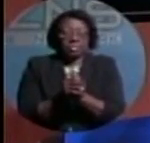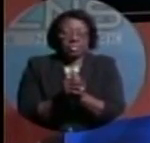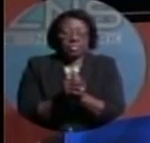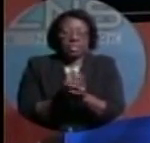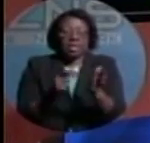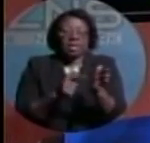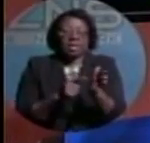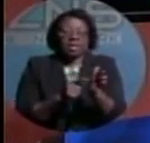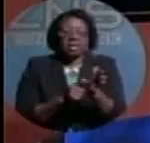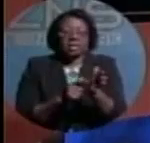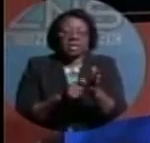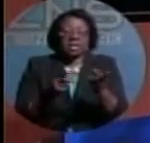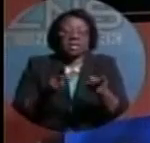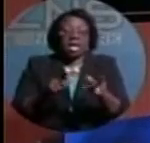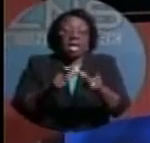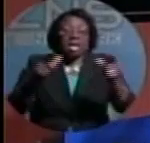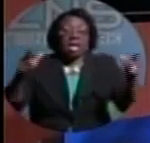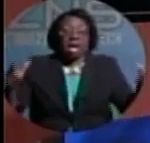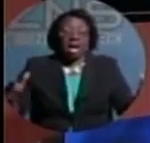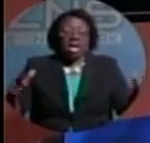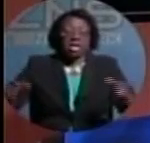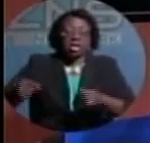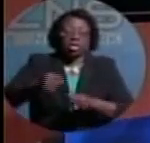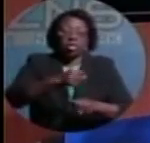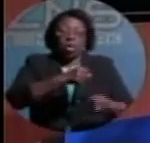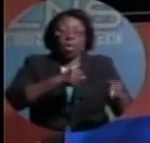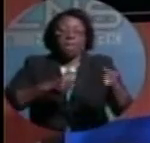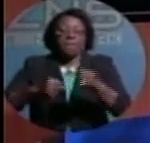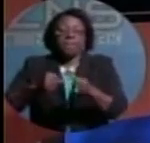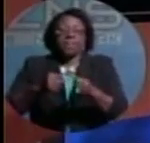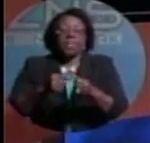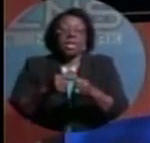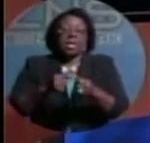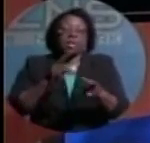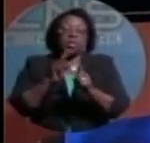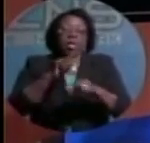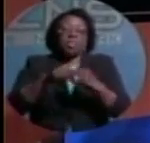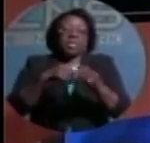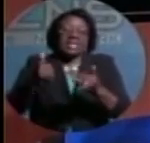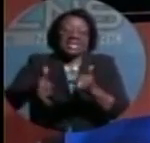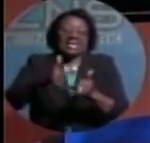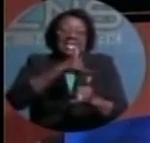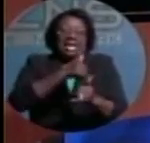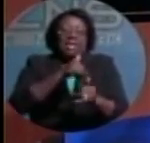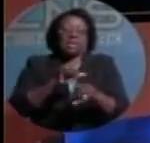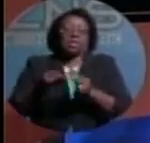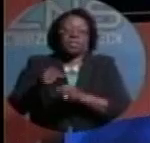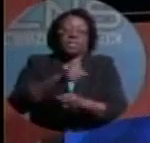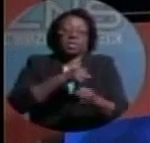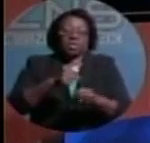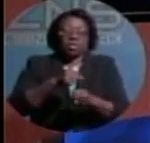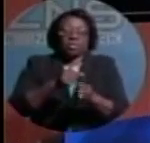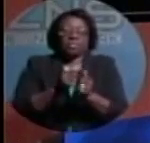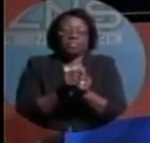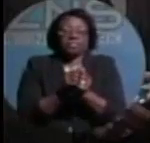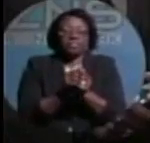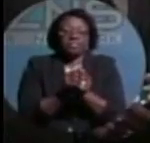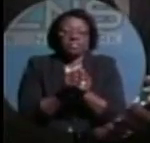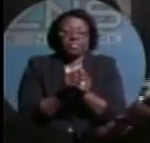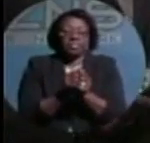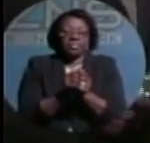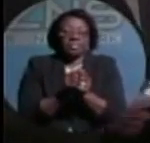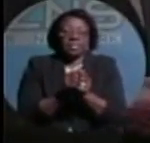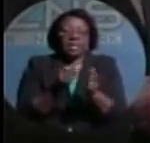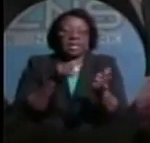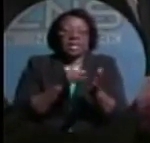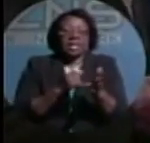This is a pretty large storm that we're dealing with. Talk about the size of it and its organization.